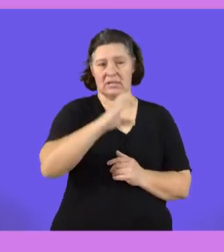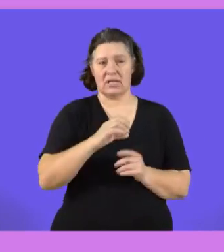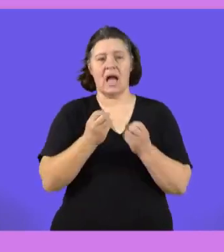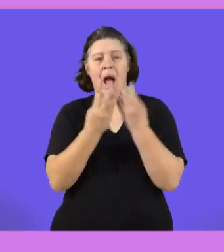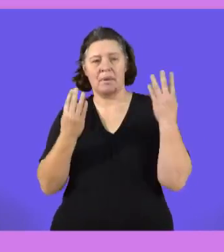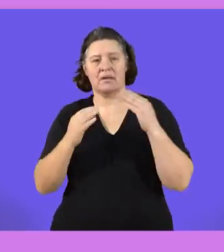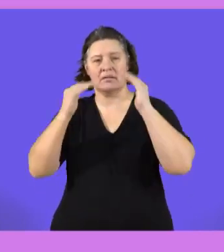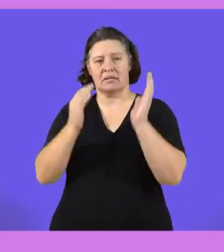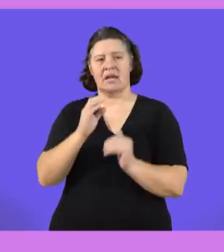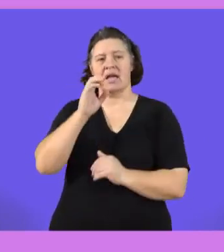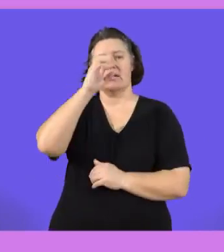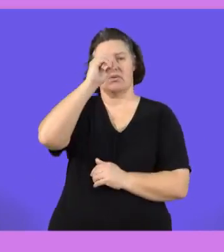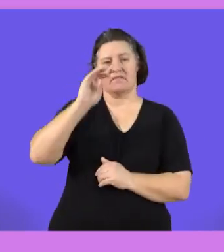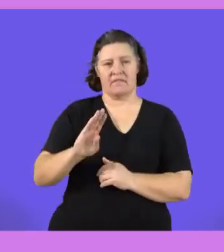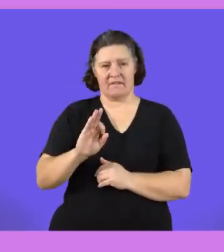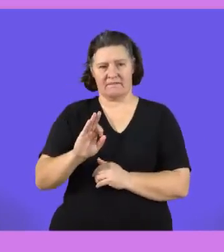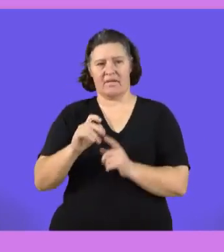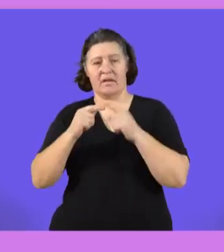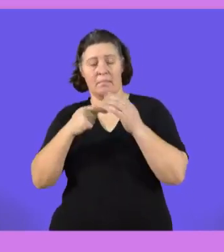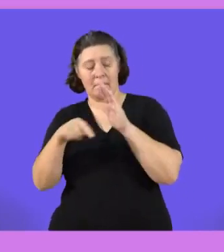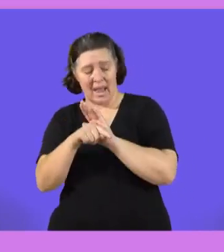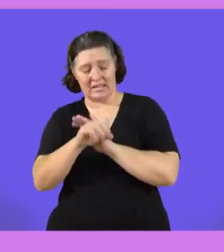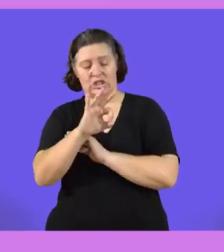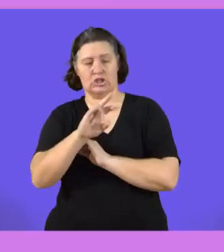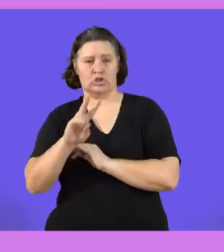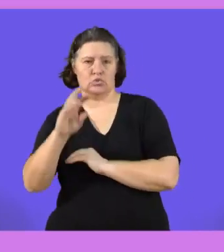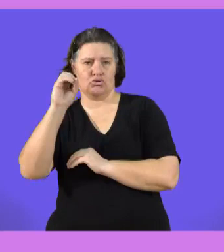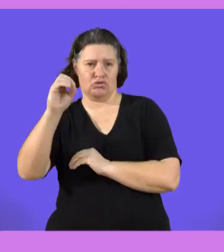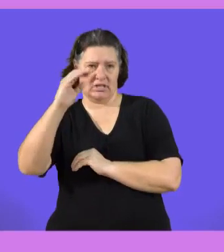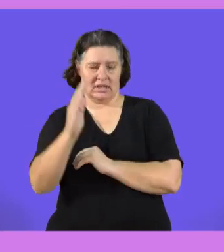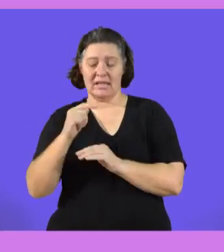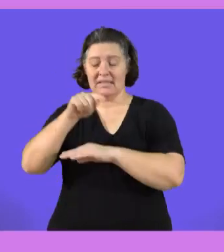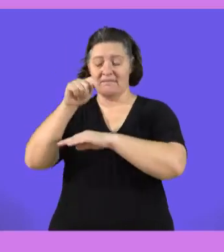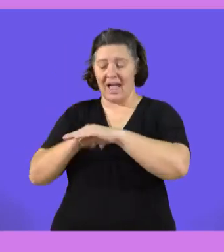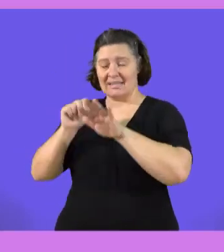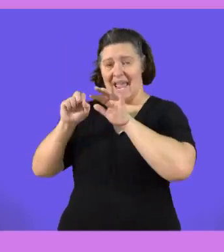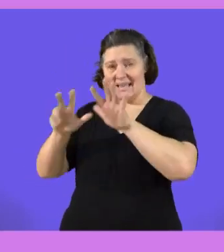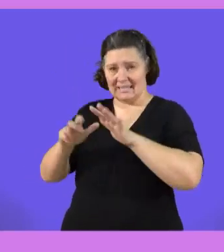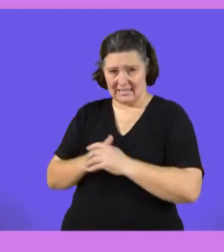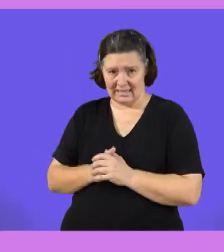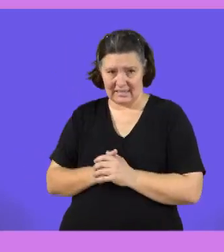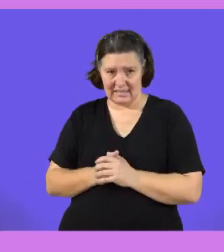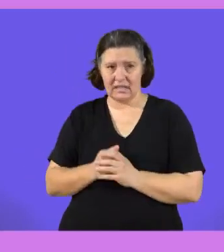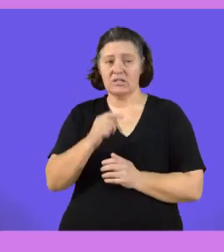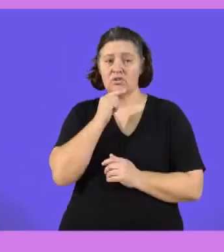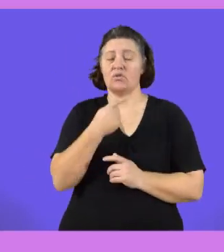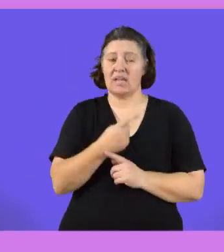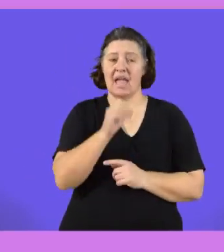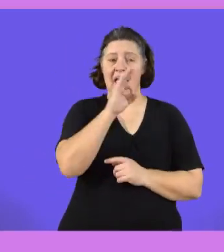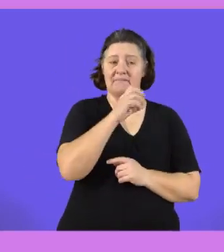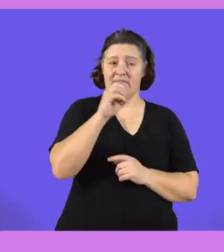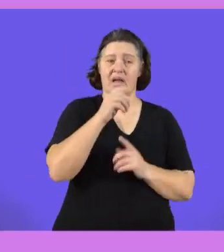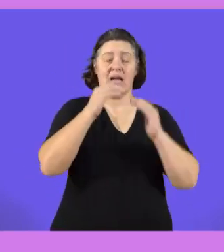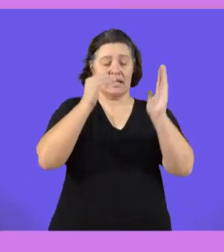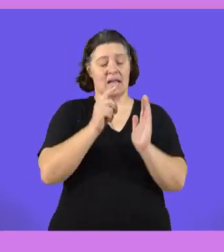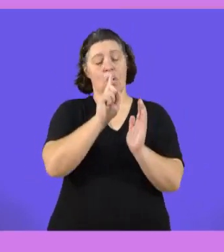Fahrenheit minus 32 degrees divided by 18. And then in order to calculate degrees Fahrenheit, you'll say 1,8 multiplied